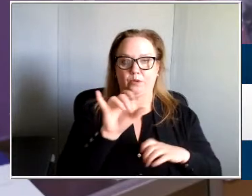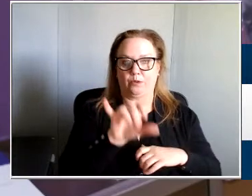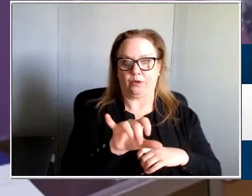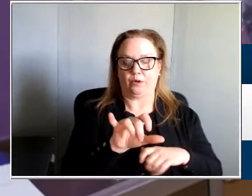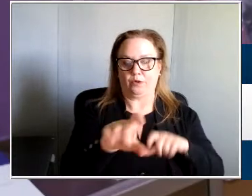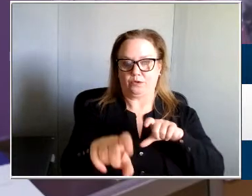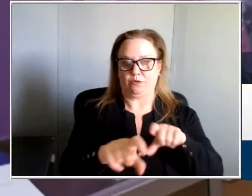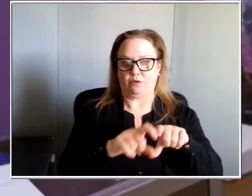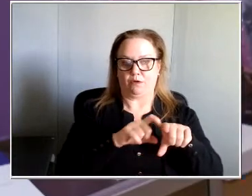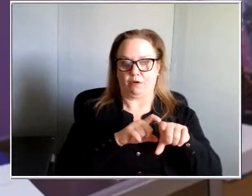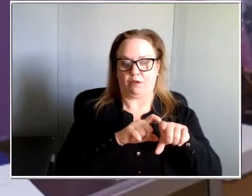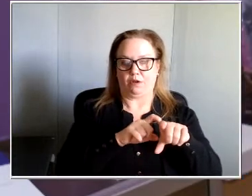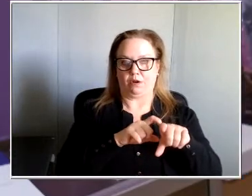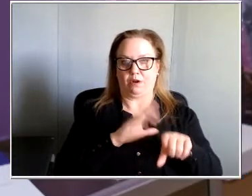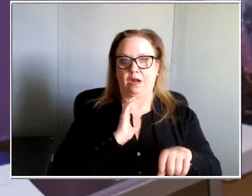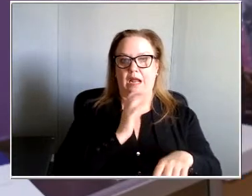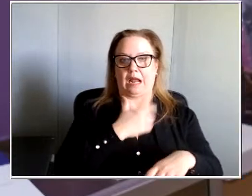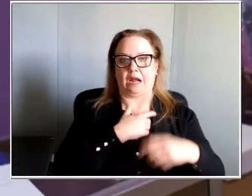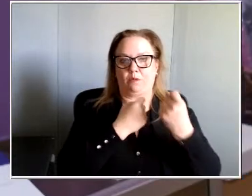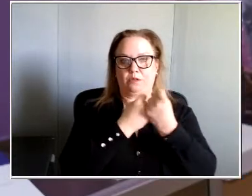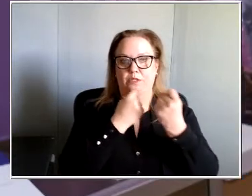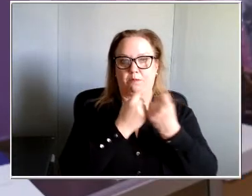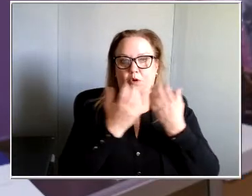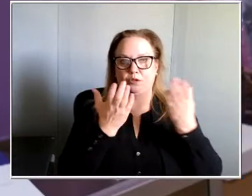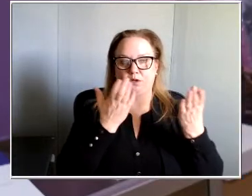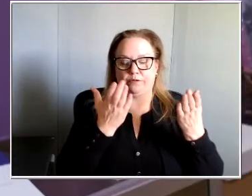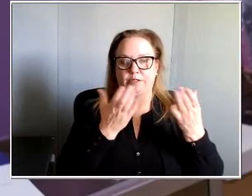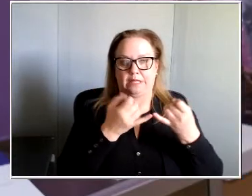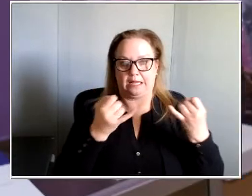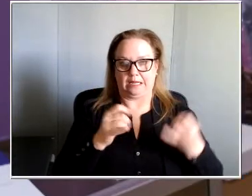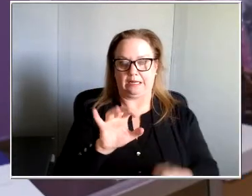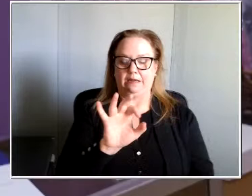call our support service line, which is